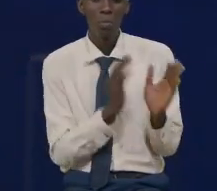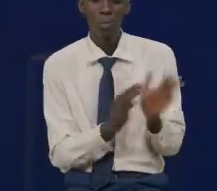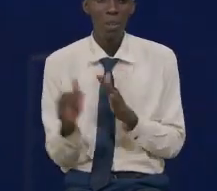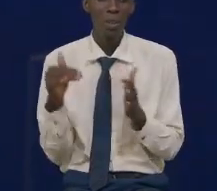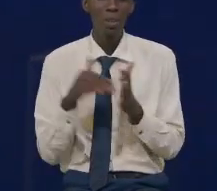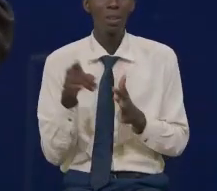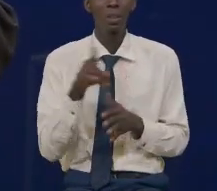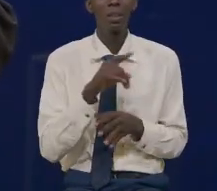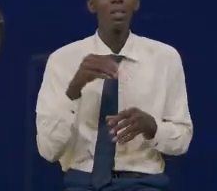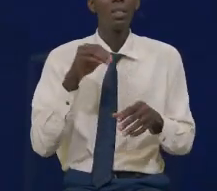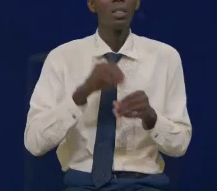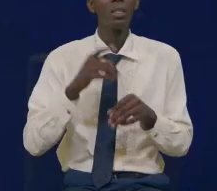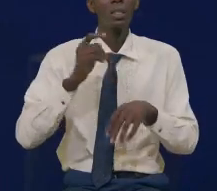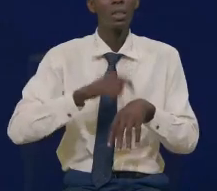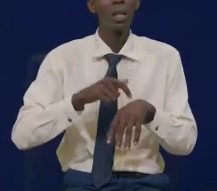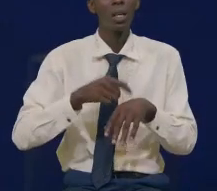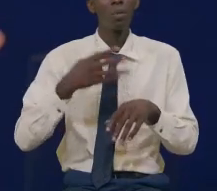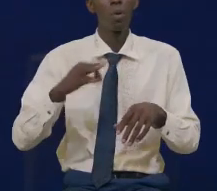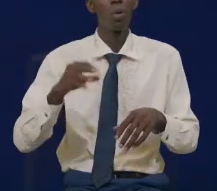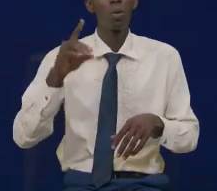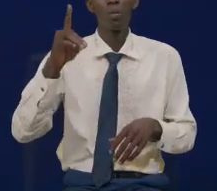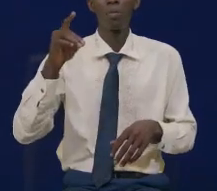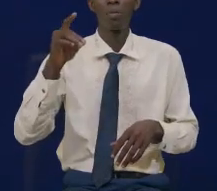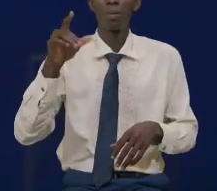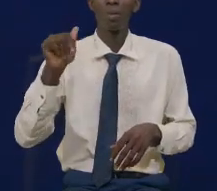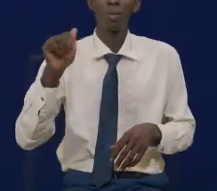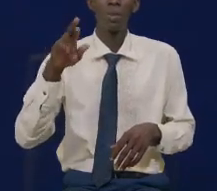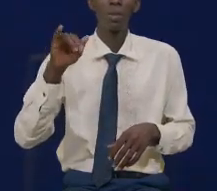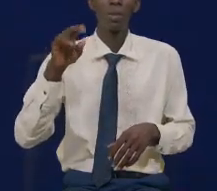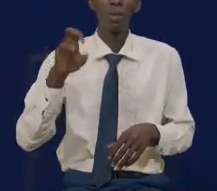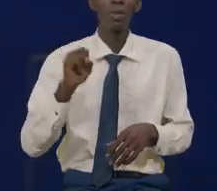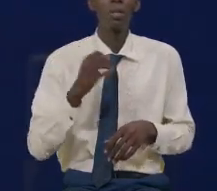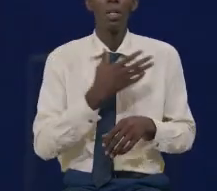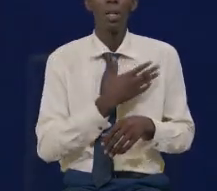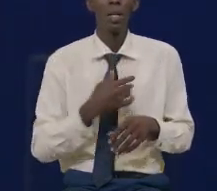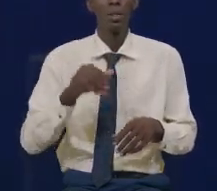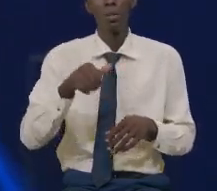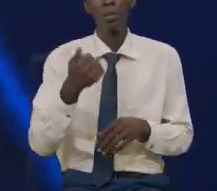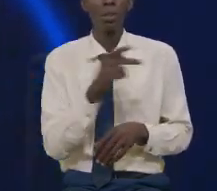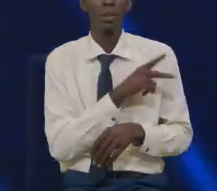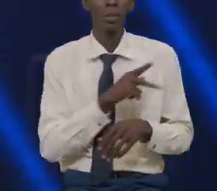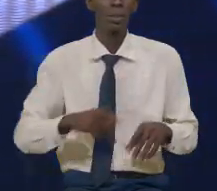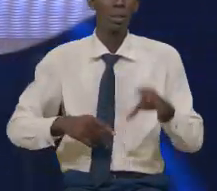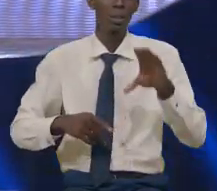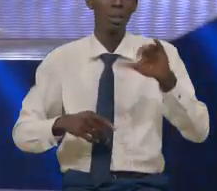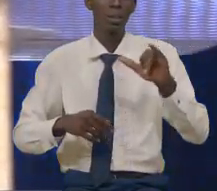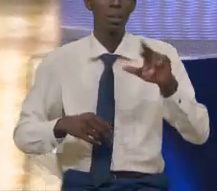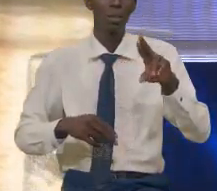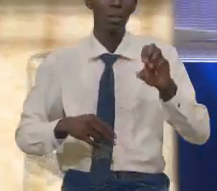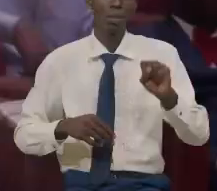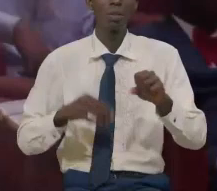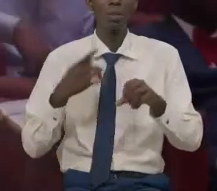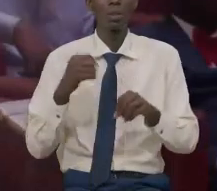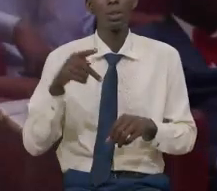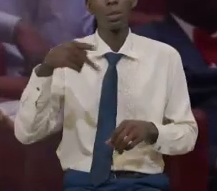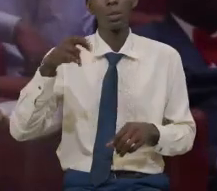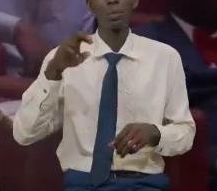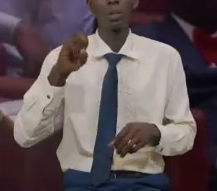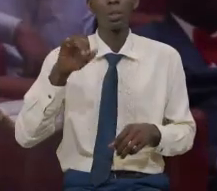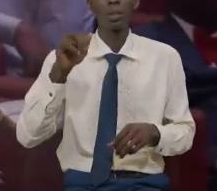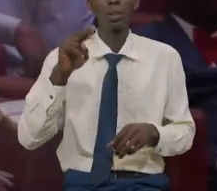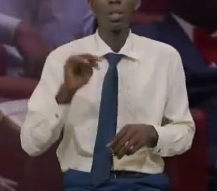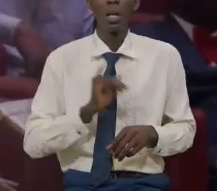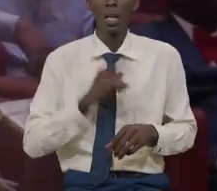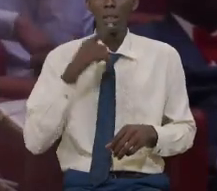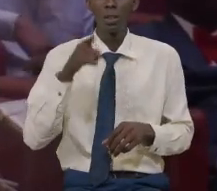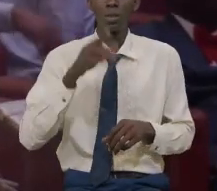the reign of Darius and in the reign of Cyrus the Persian. You will prosper. I